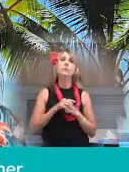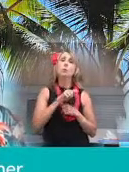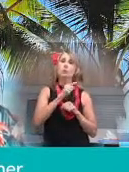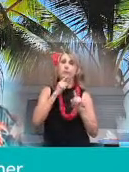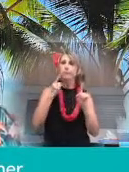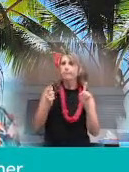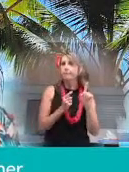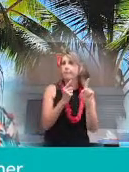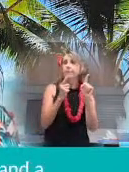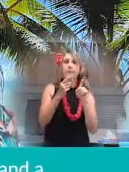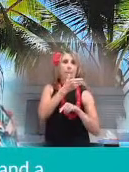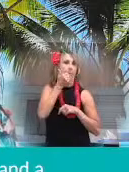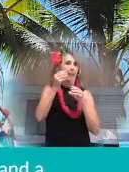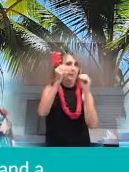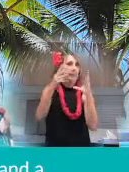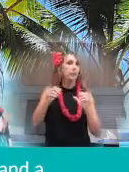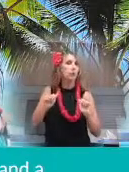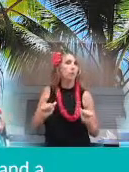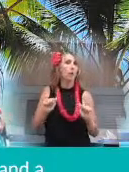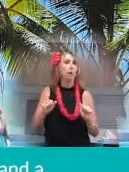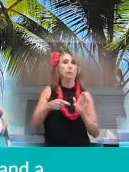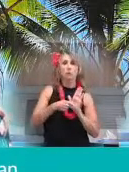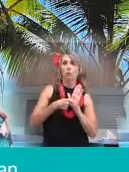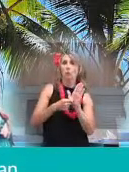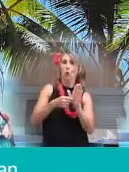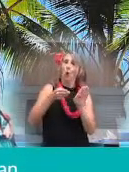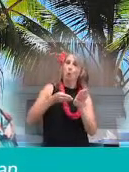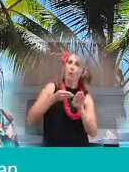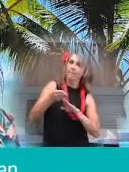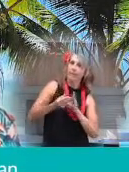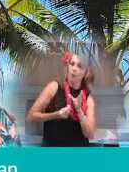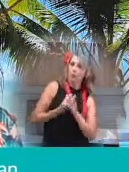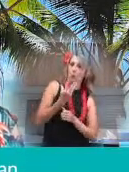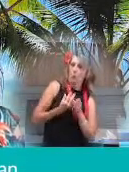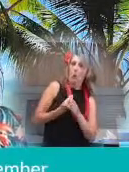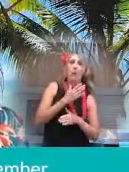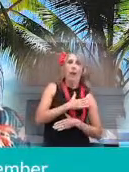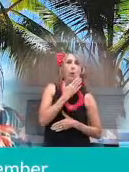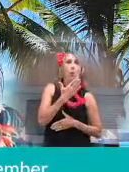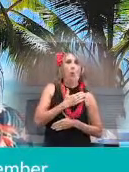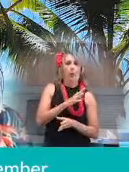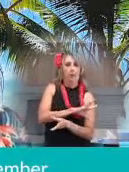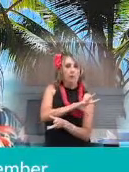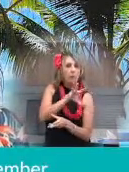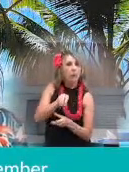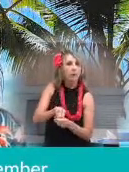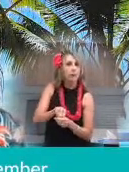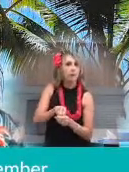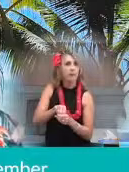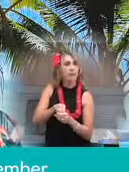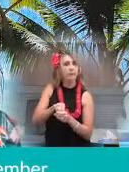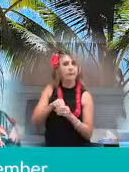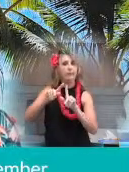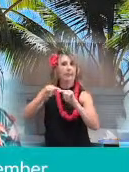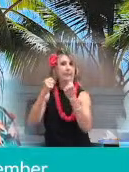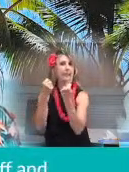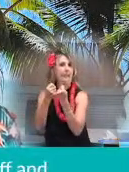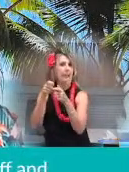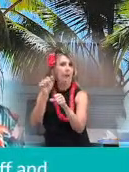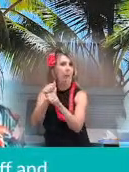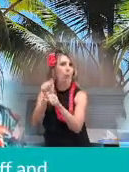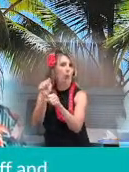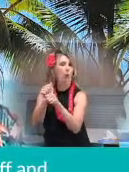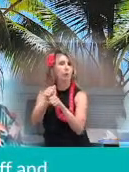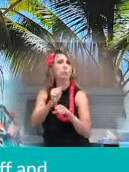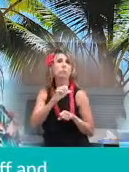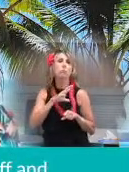possible classroom teacher, promoting professional growth and a willingness to participate as an active and contributing team member.